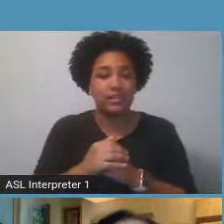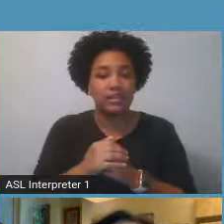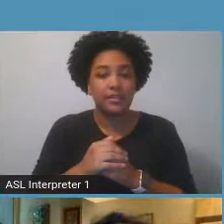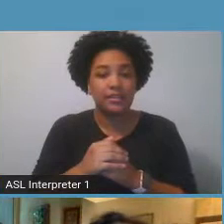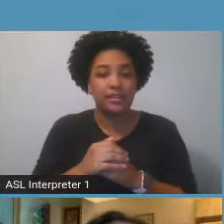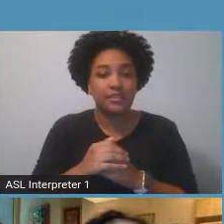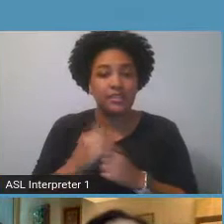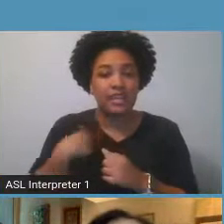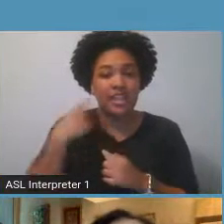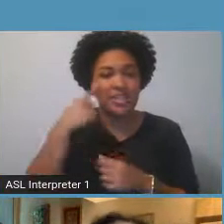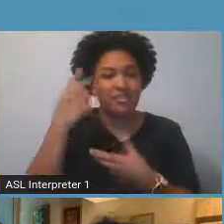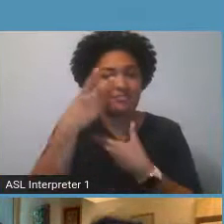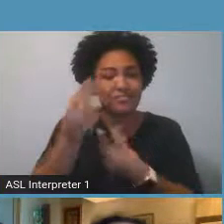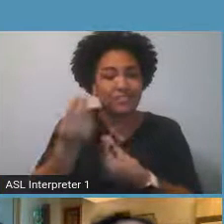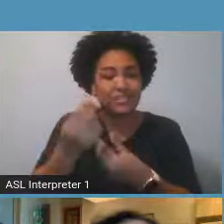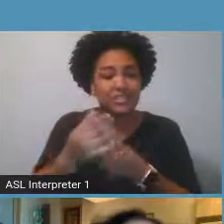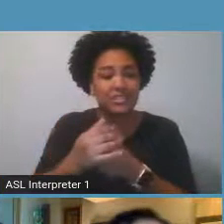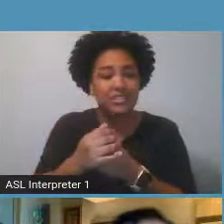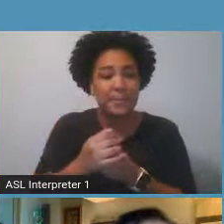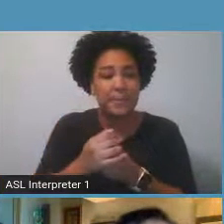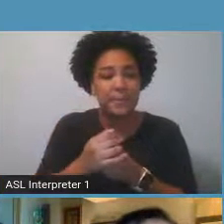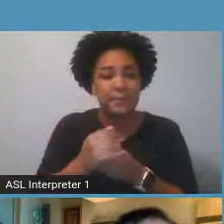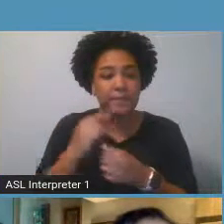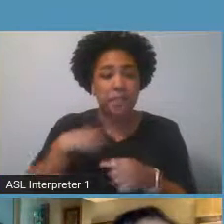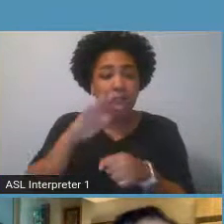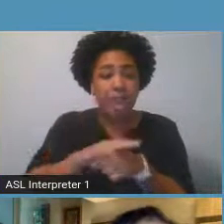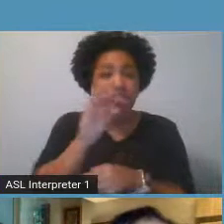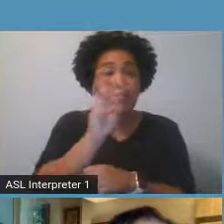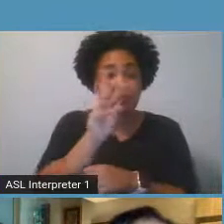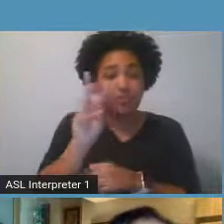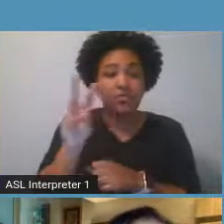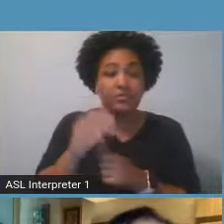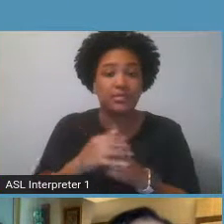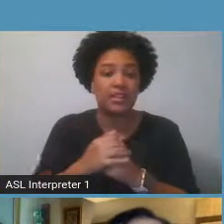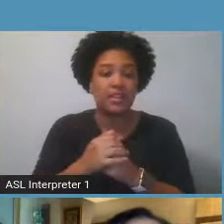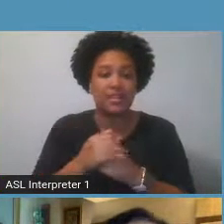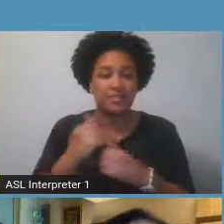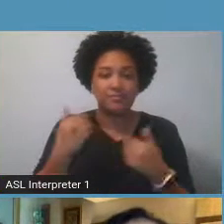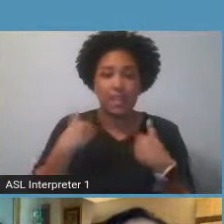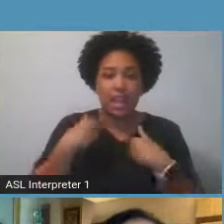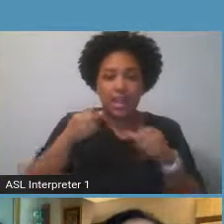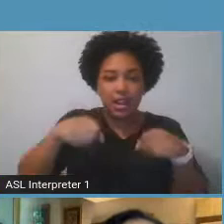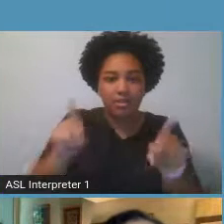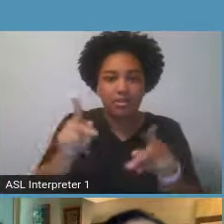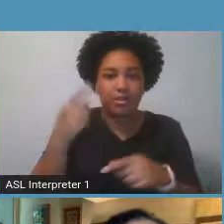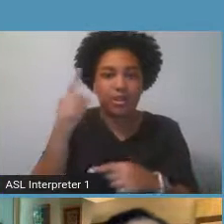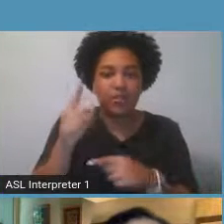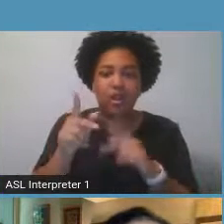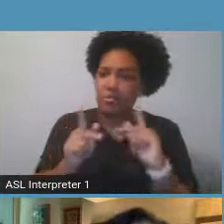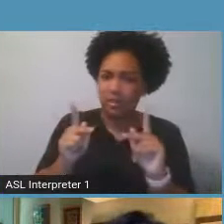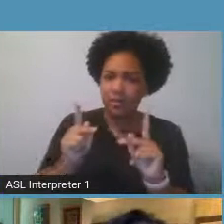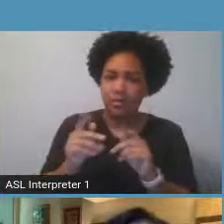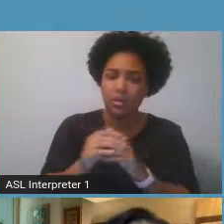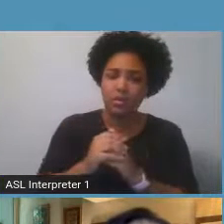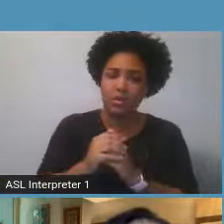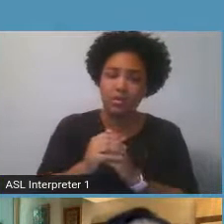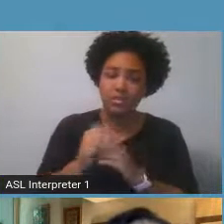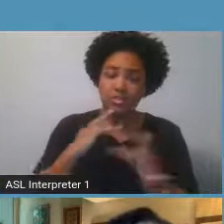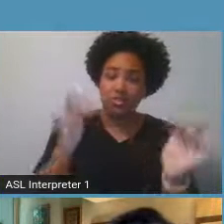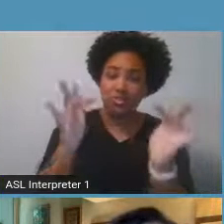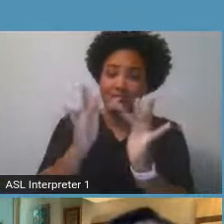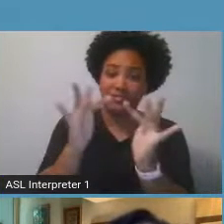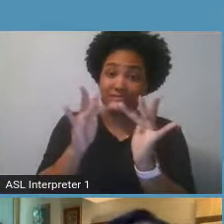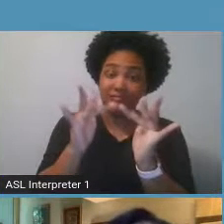I thought it was really interesting that they had on their website an opportunity for individuals to contact